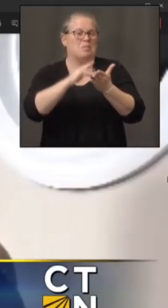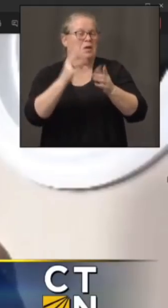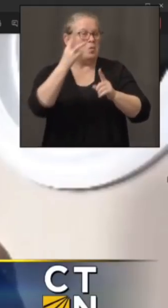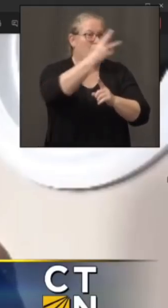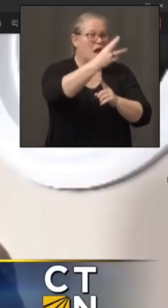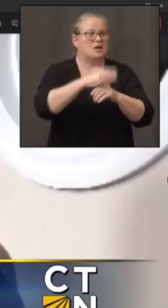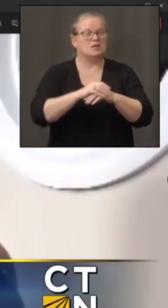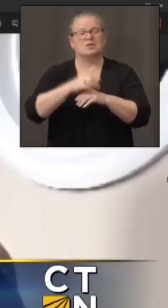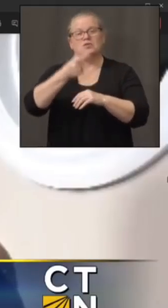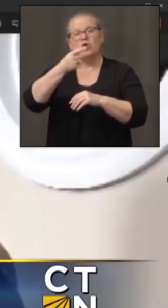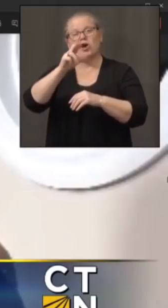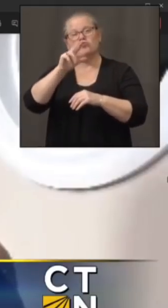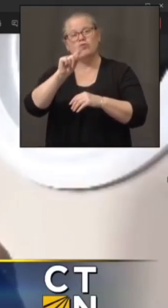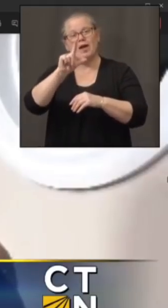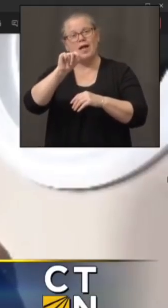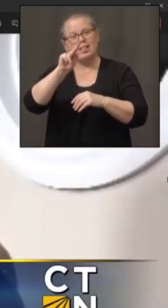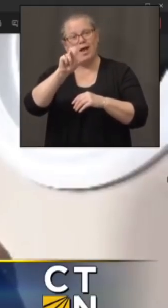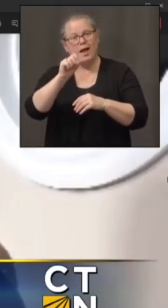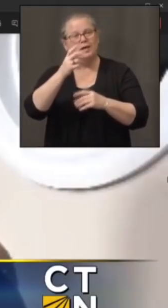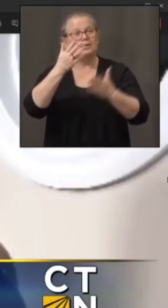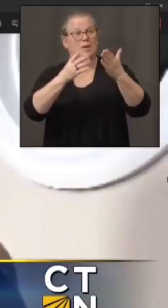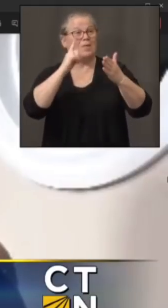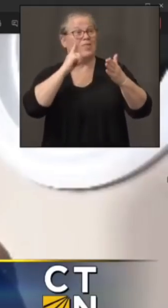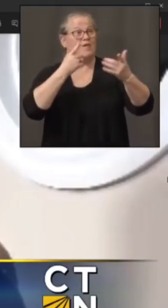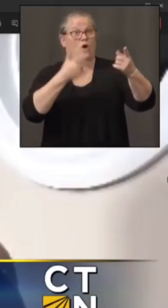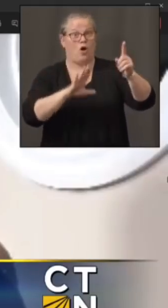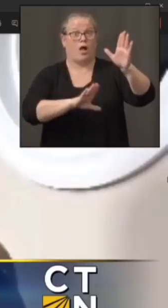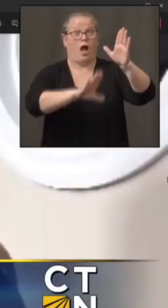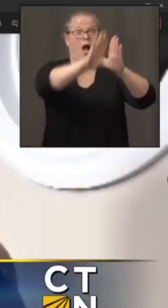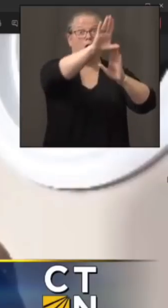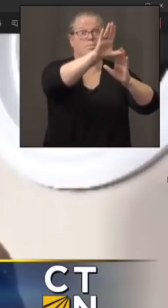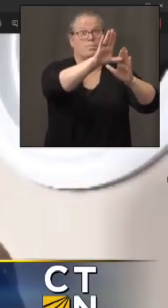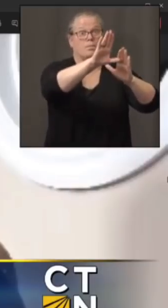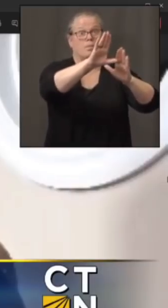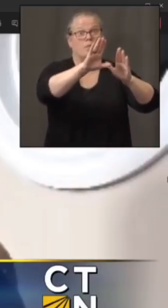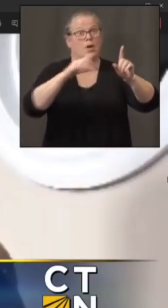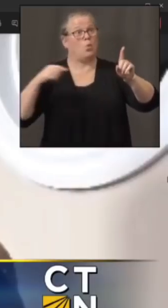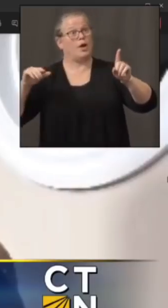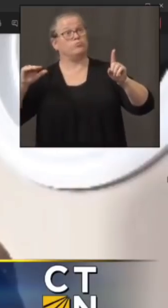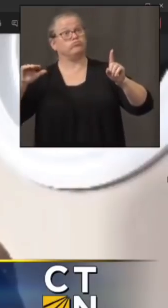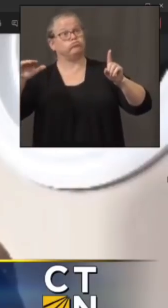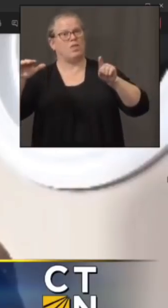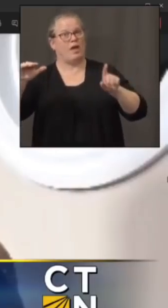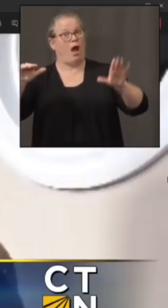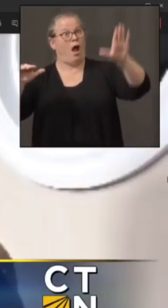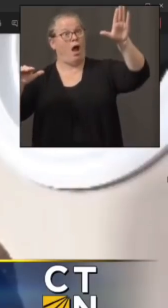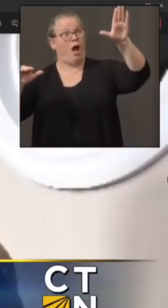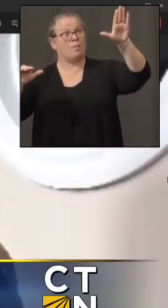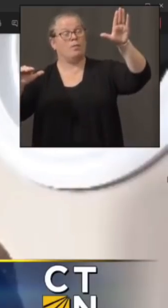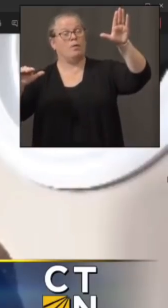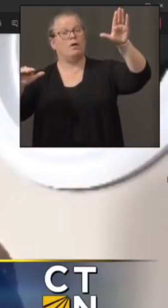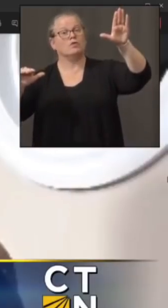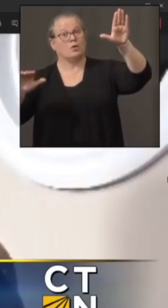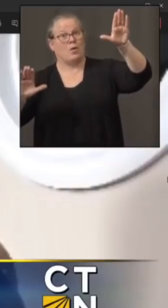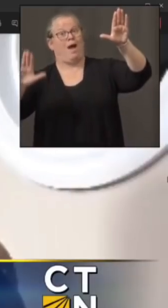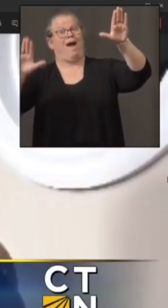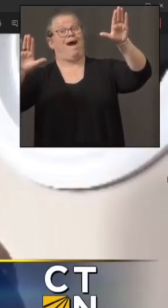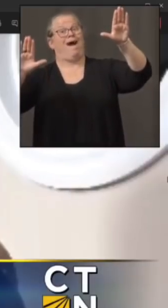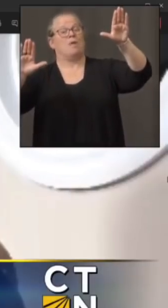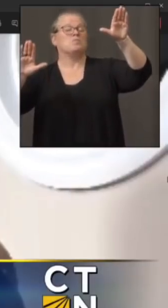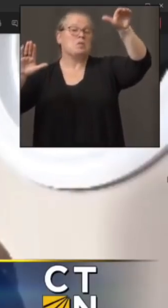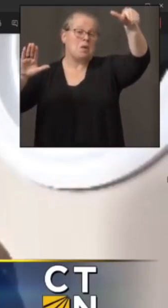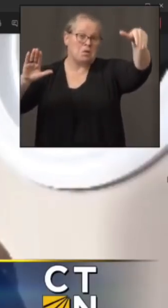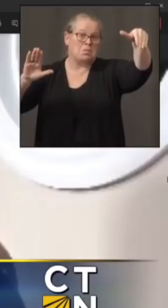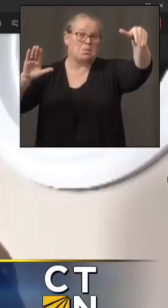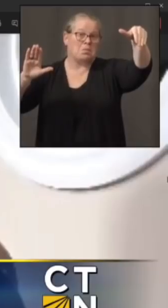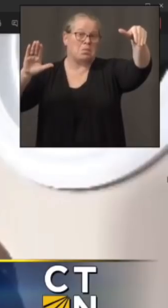look at a normal epidemic curve and you impute some level of mitigation, that's going to slow the spread eventually. And I think that there will be more of a